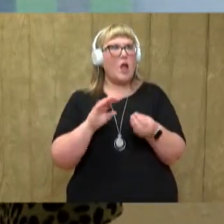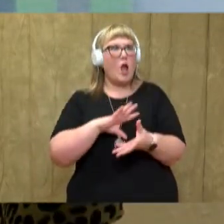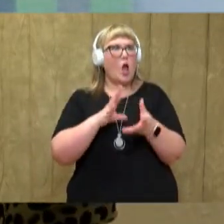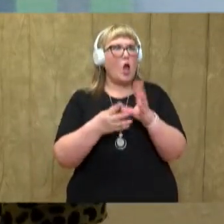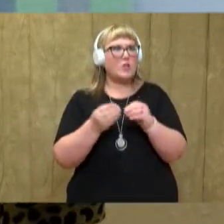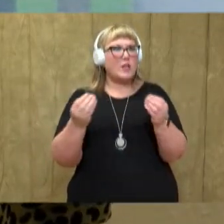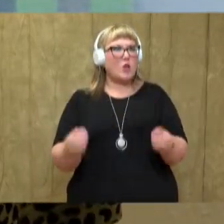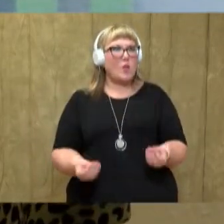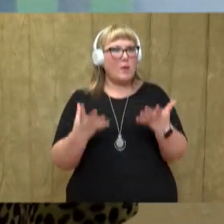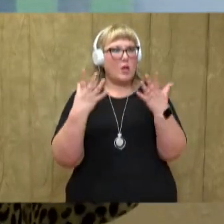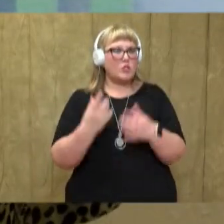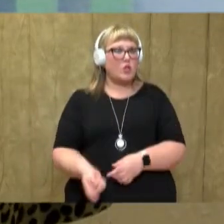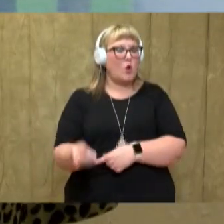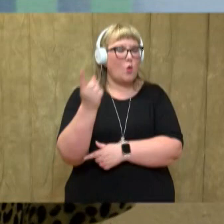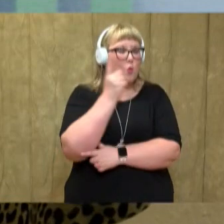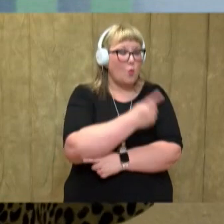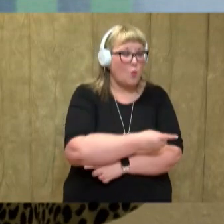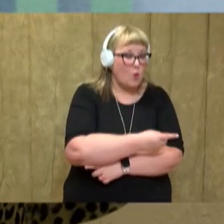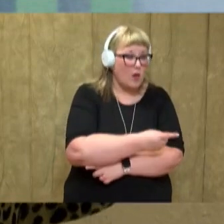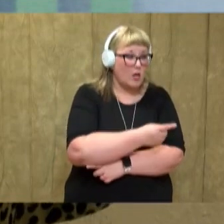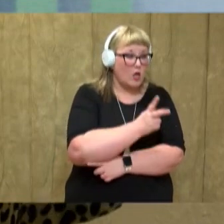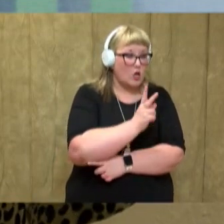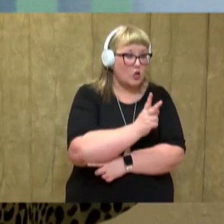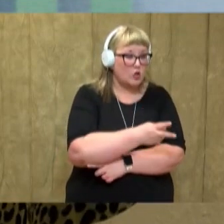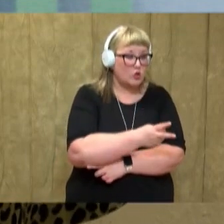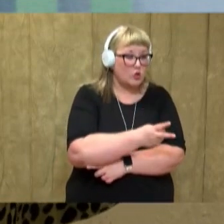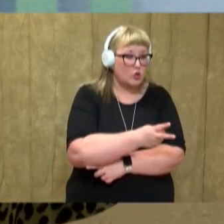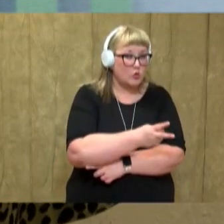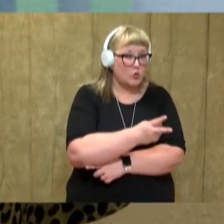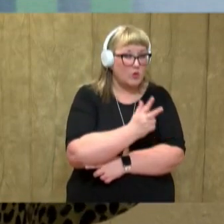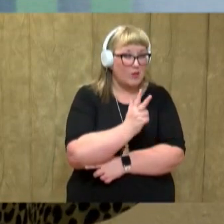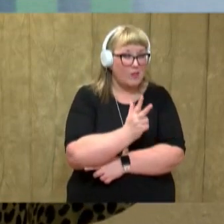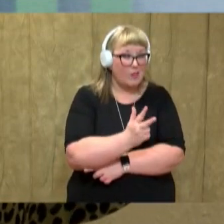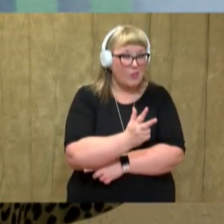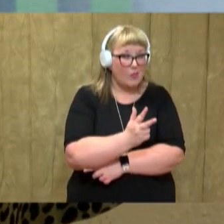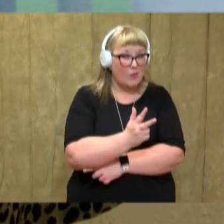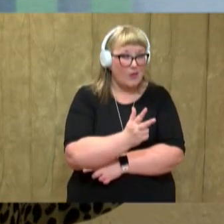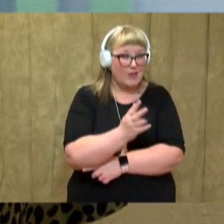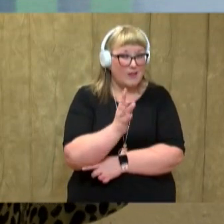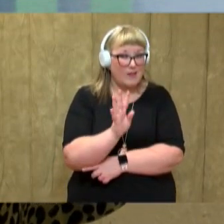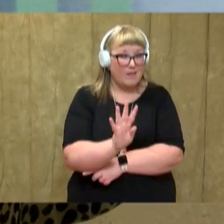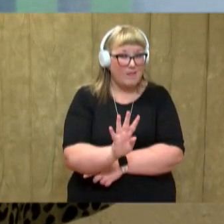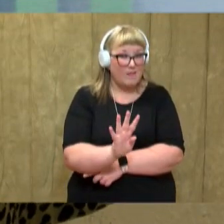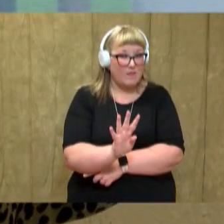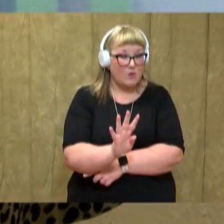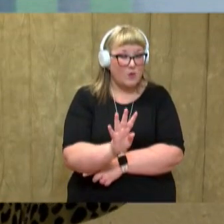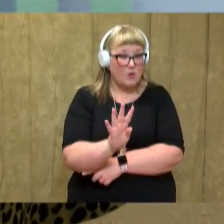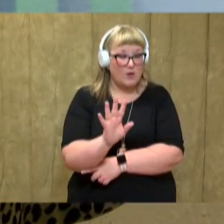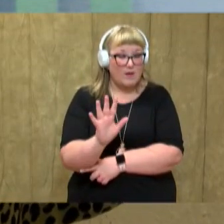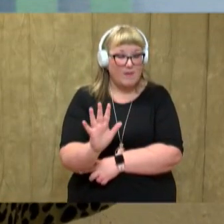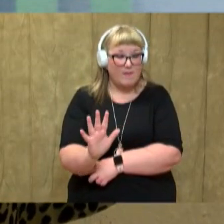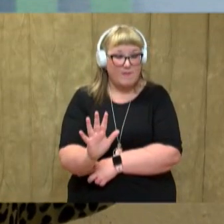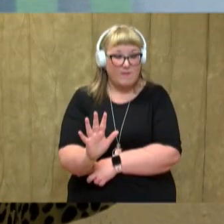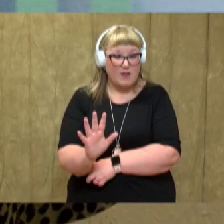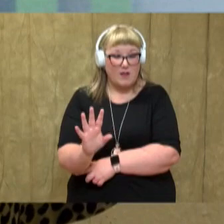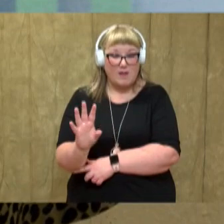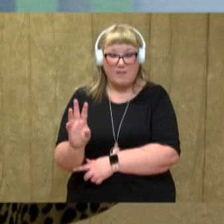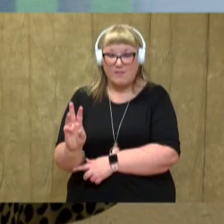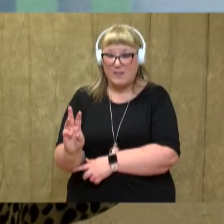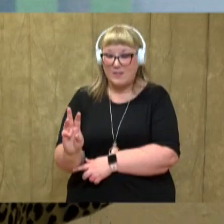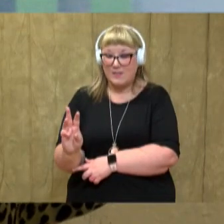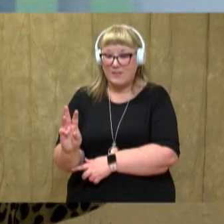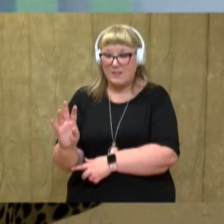of our cubes together to solve our problem. 1, 2, 3, 4,